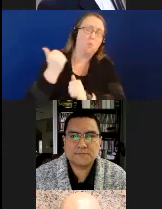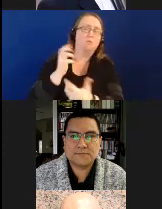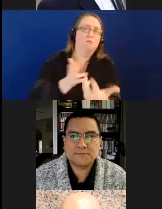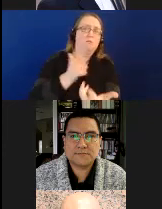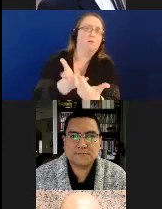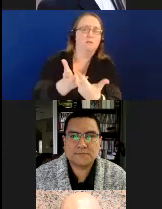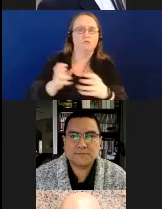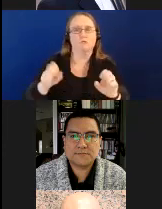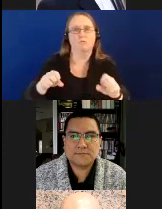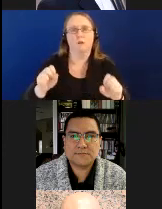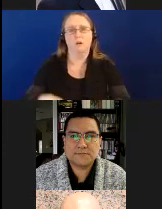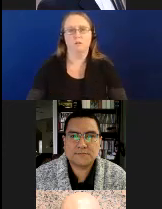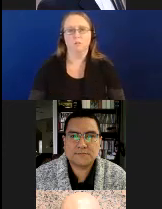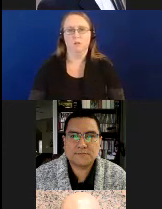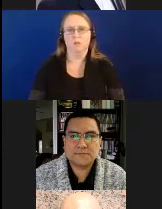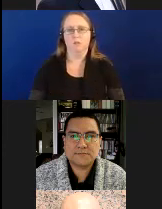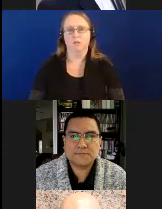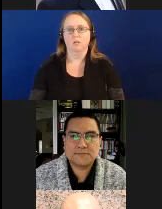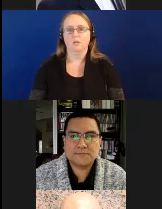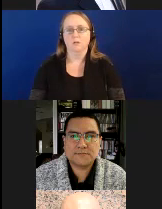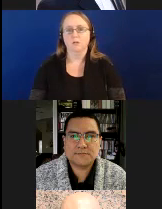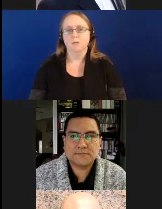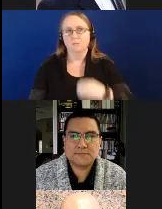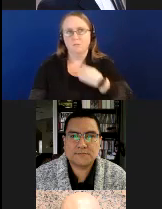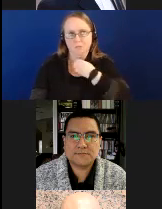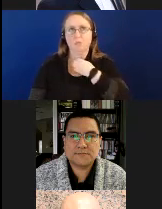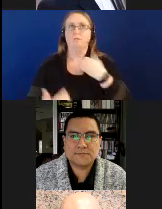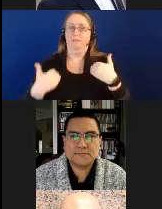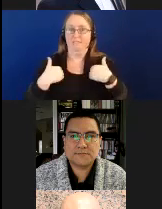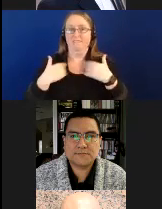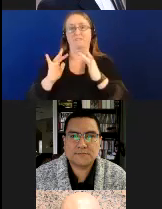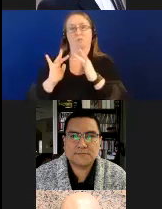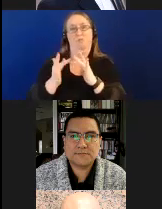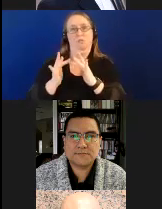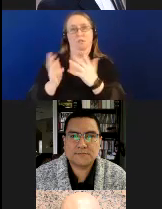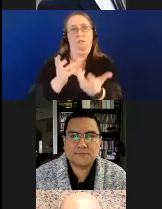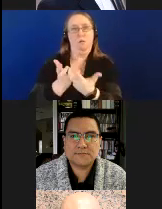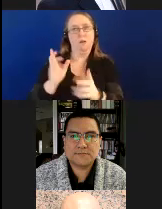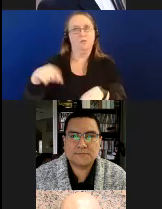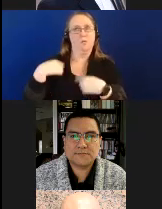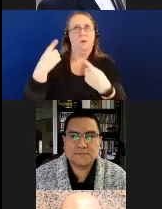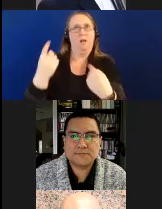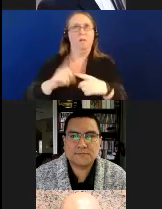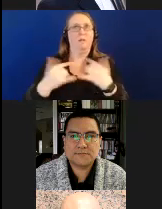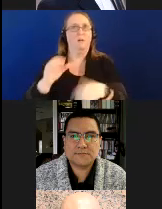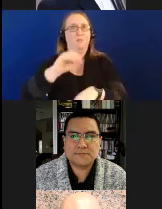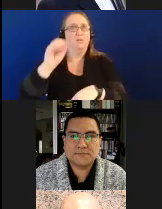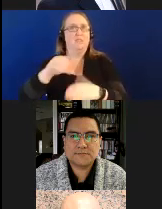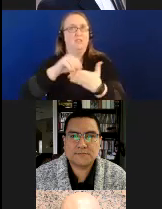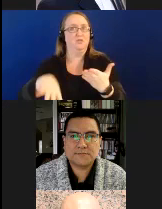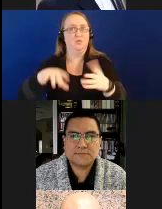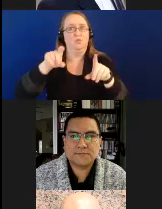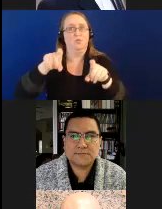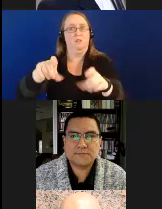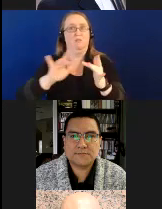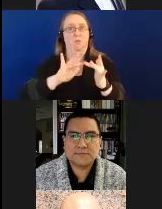can, which we've had online accommodations for a while now, but because of the percentage of students who are testing online, not all